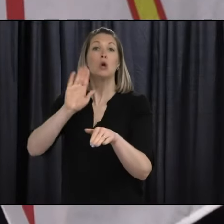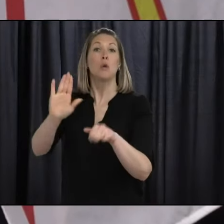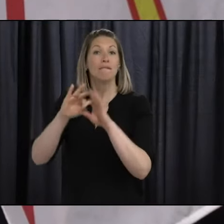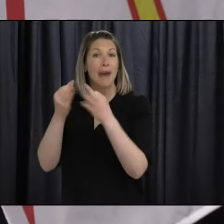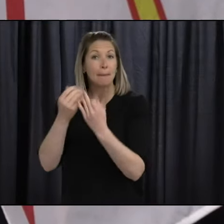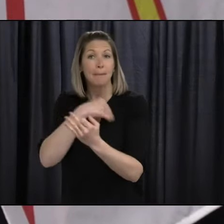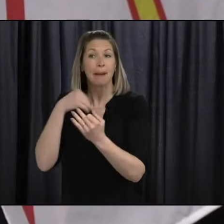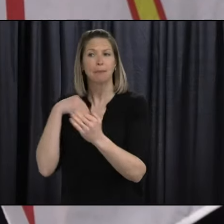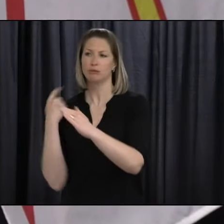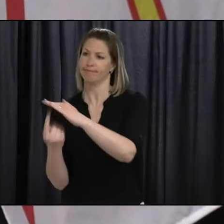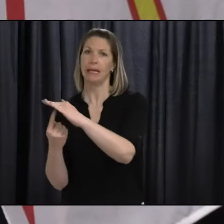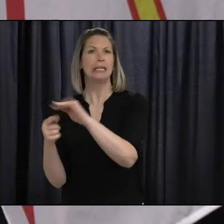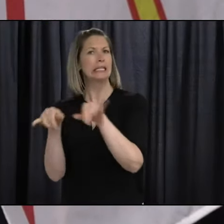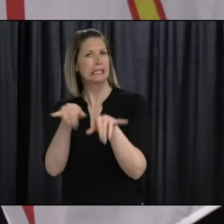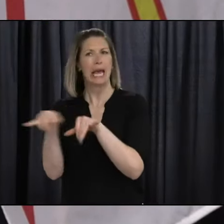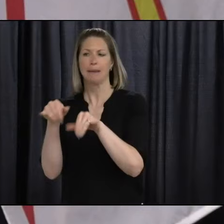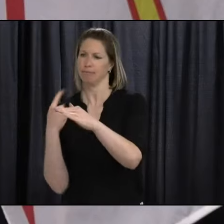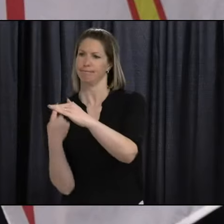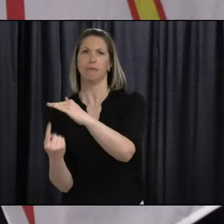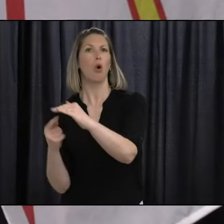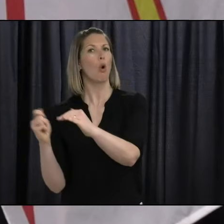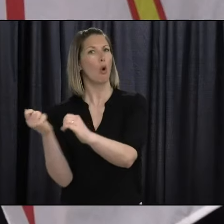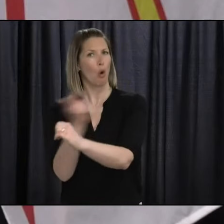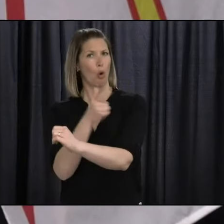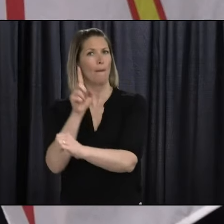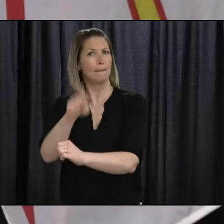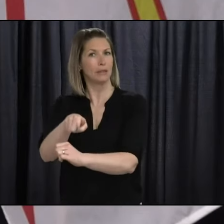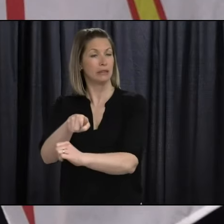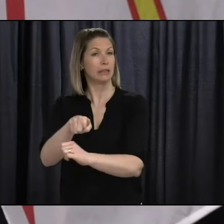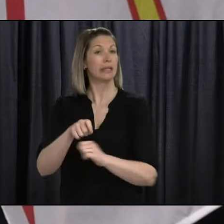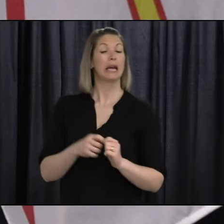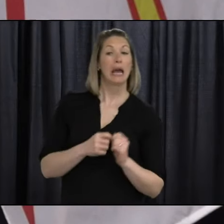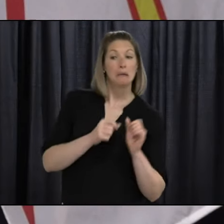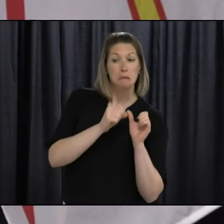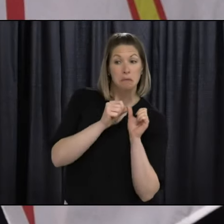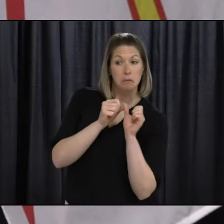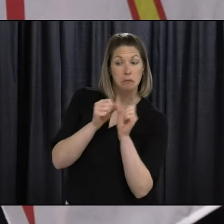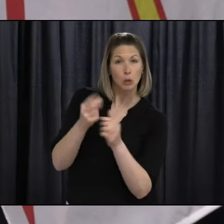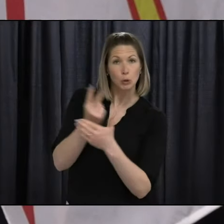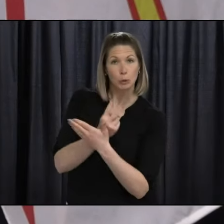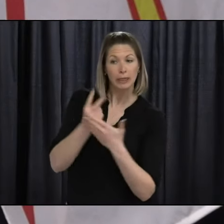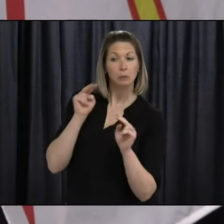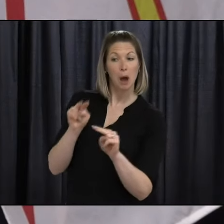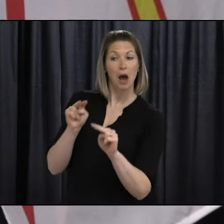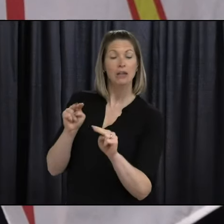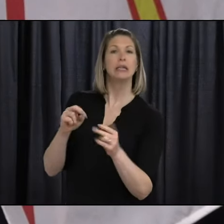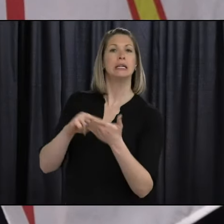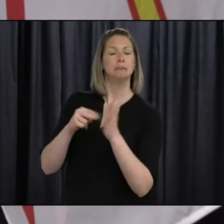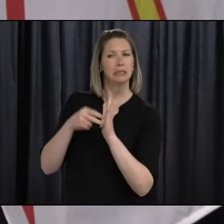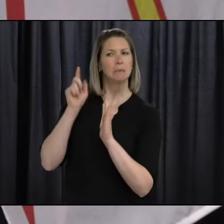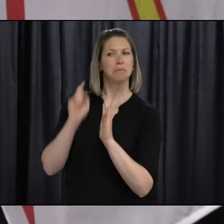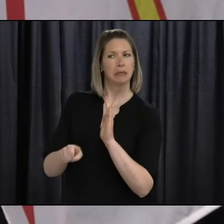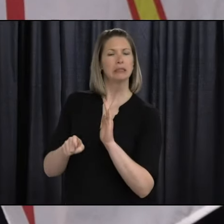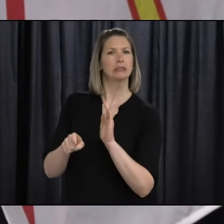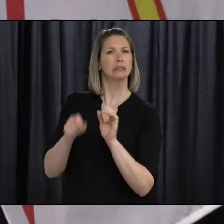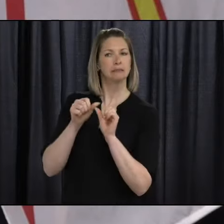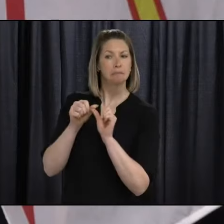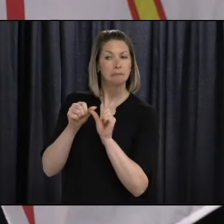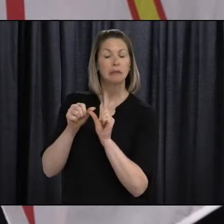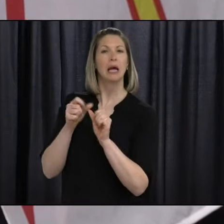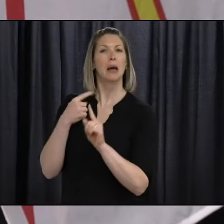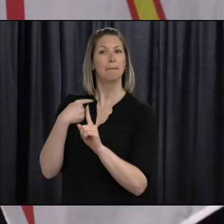health officials will follow up with you to provide further guidance and advice. I'd like to take this opportunity to remind those who have returned